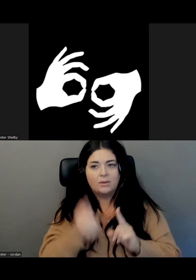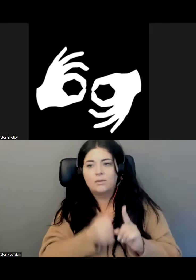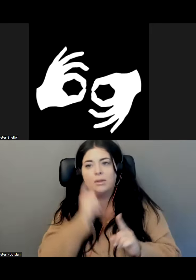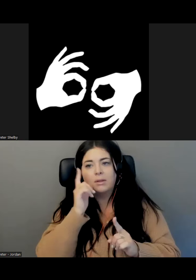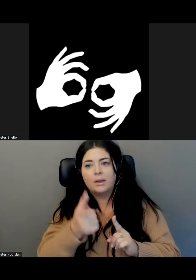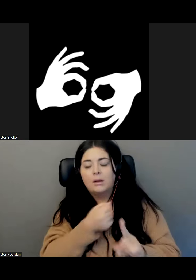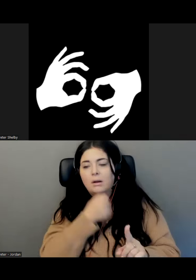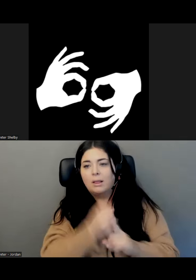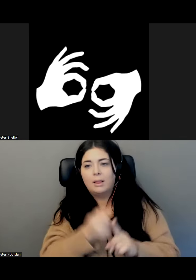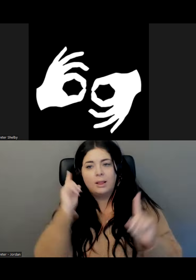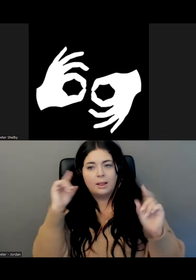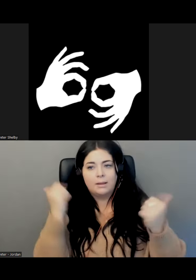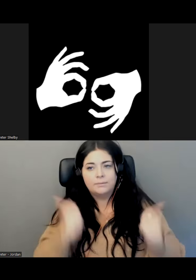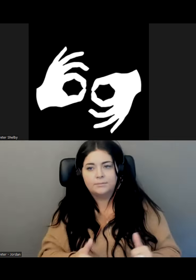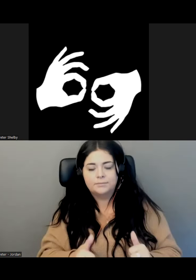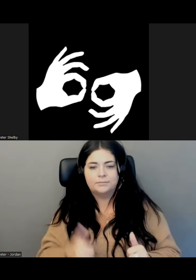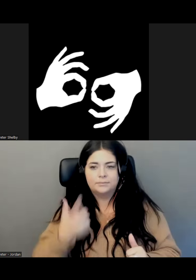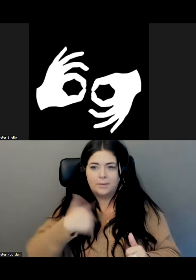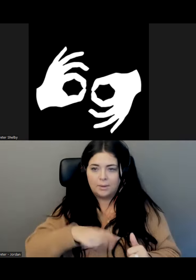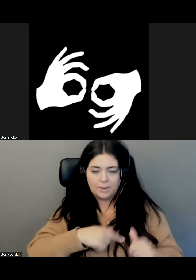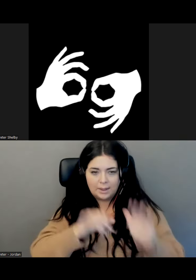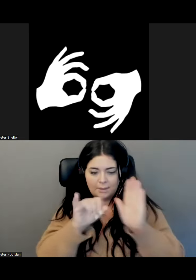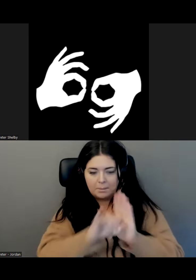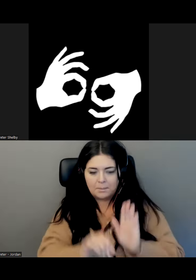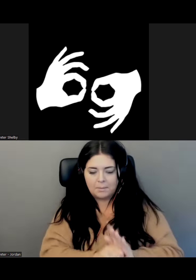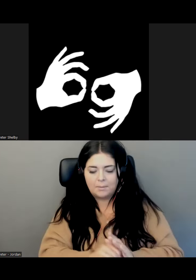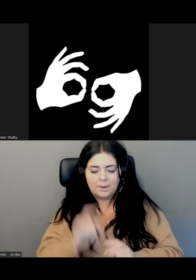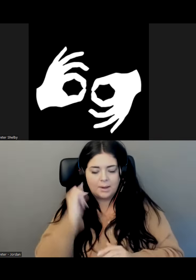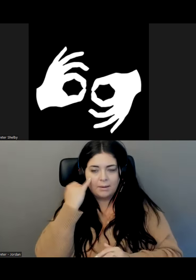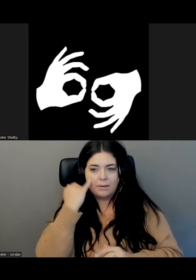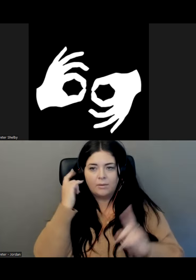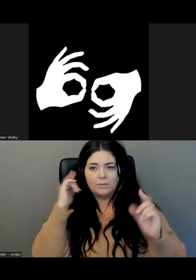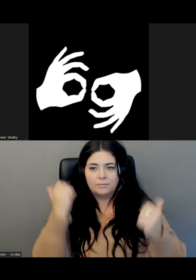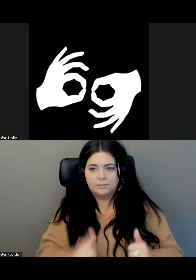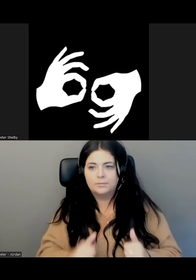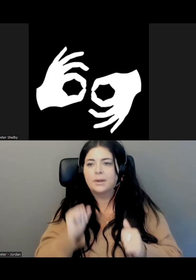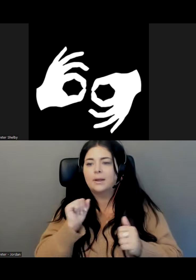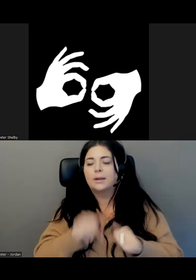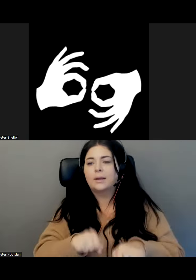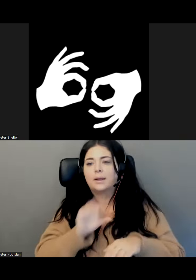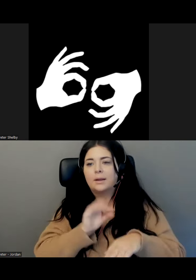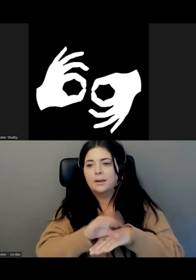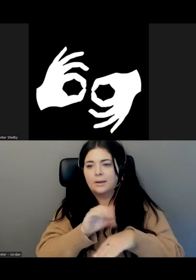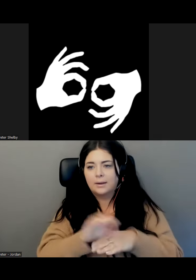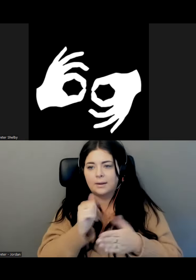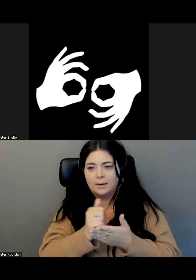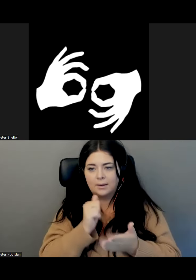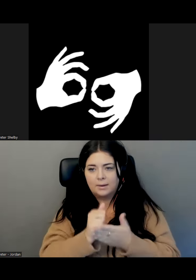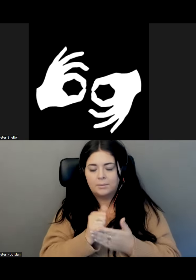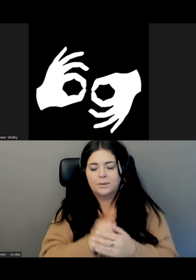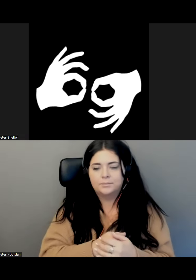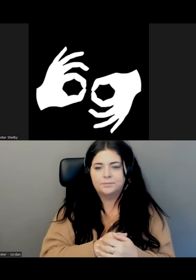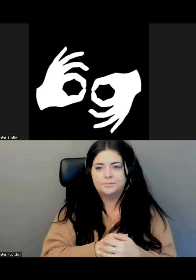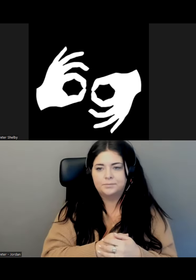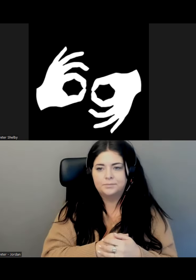in the workplace are losing their hearing, and we can be consultants for people in an industrial setting as